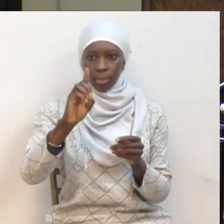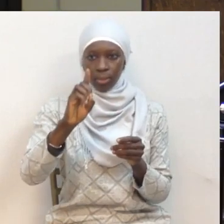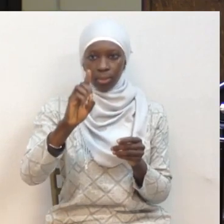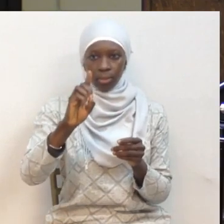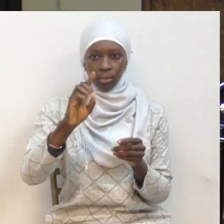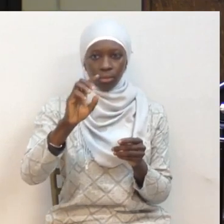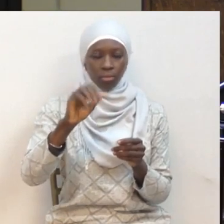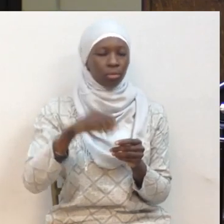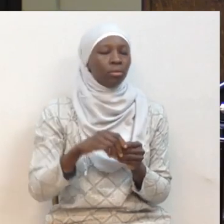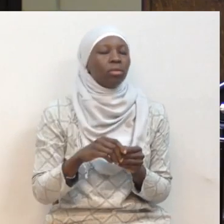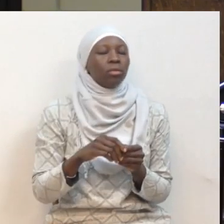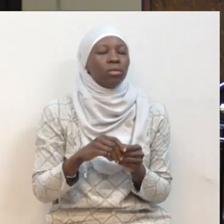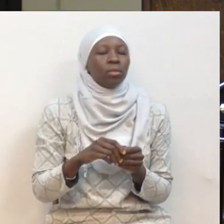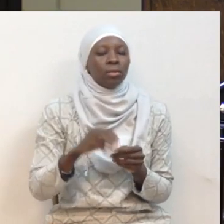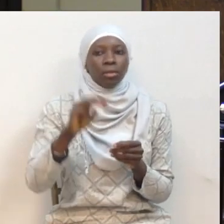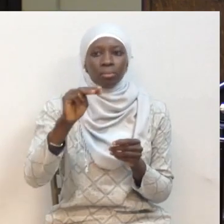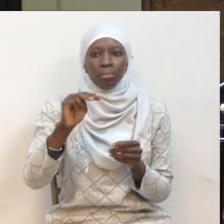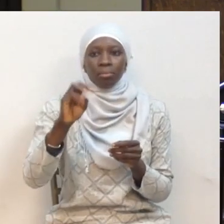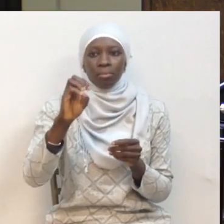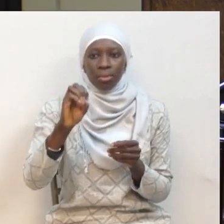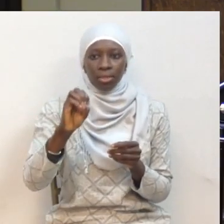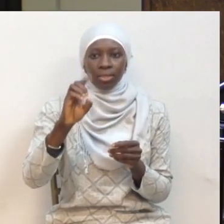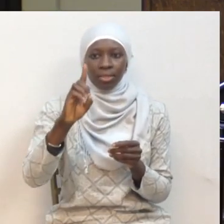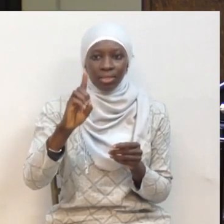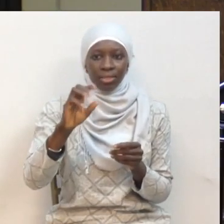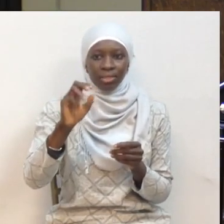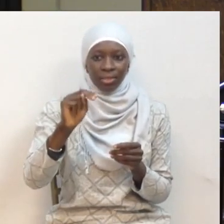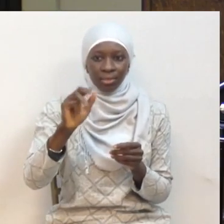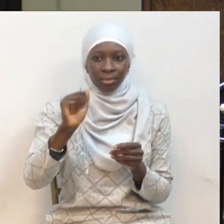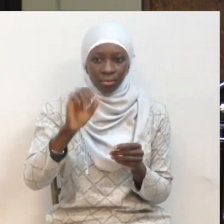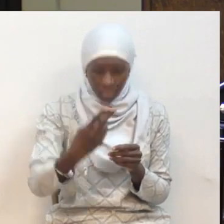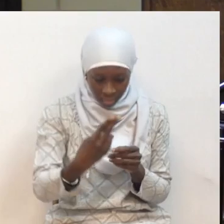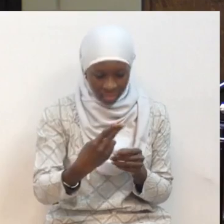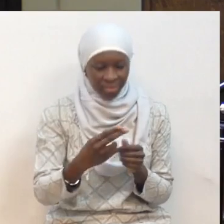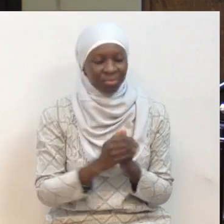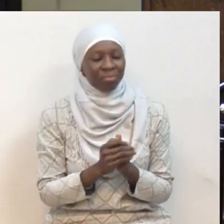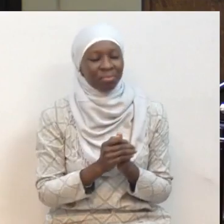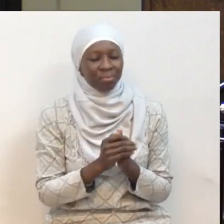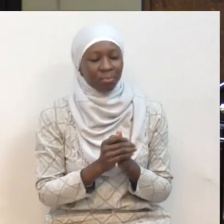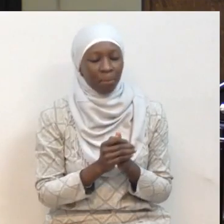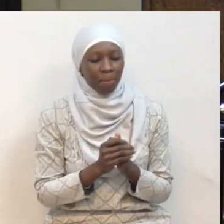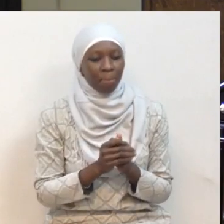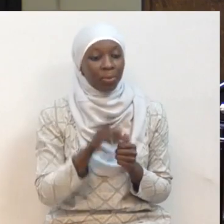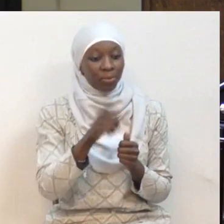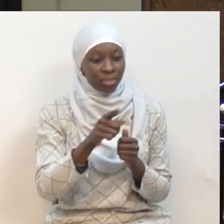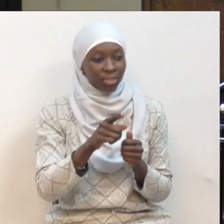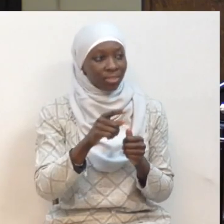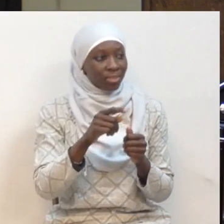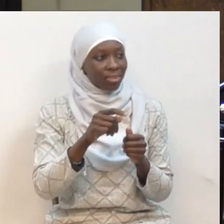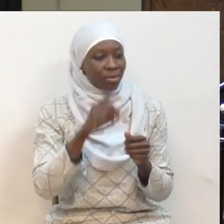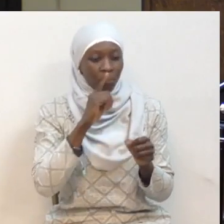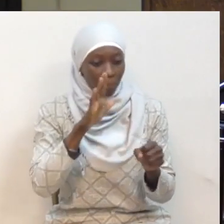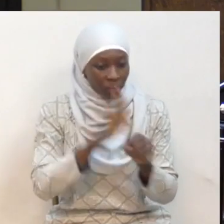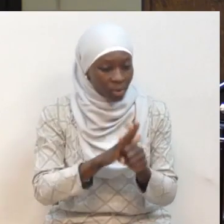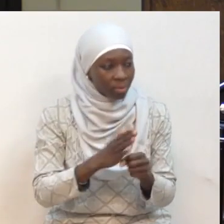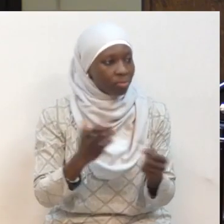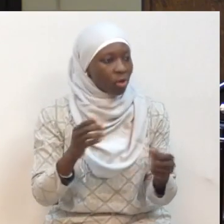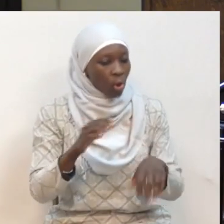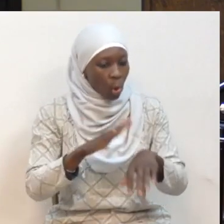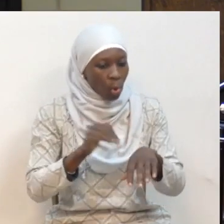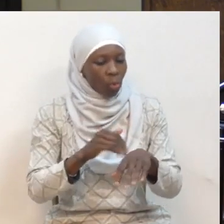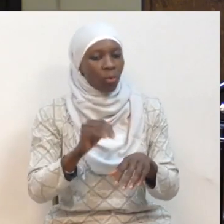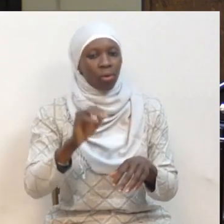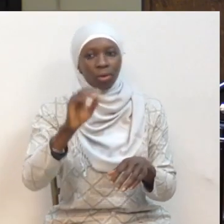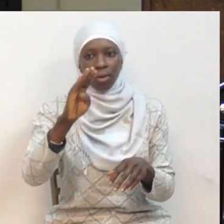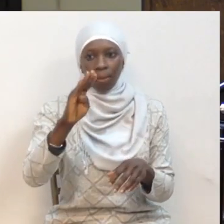Arabic is called bay'ah. What does it include? Bay'ah could be varieties